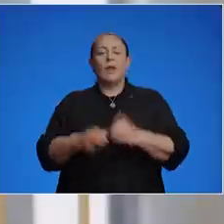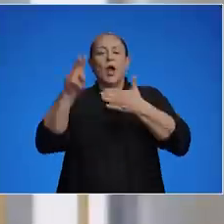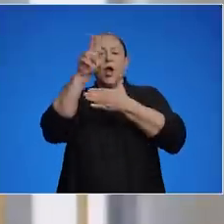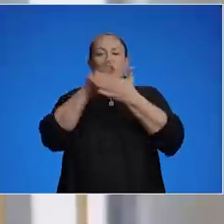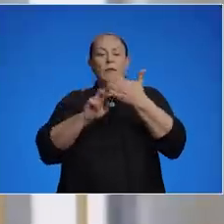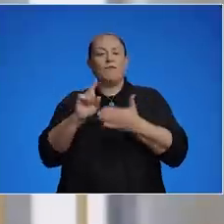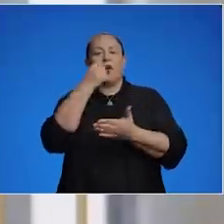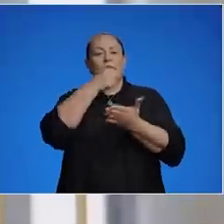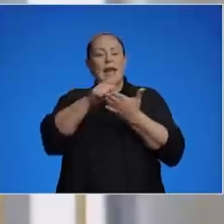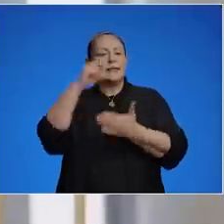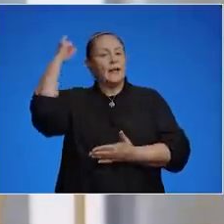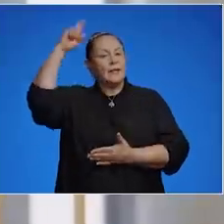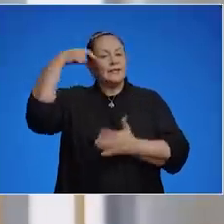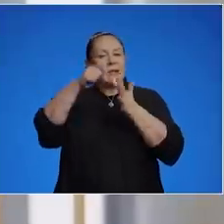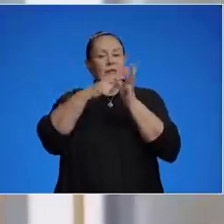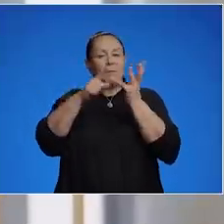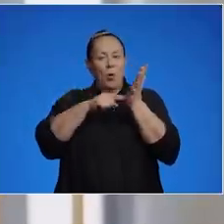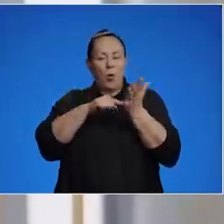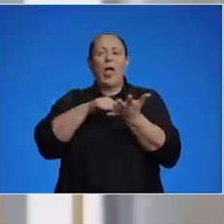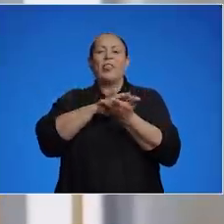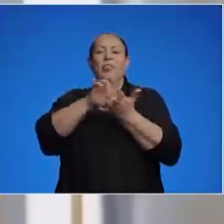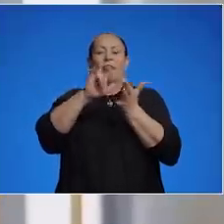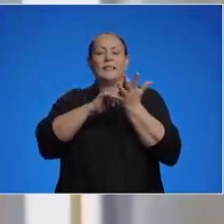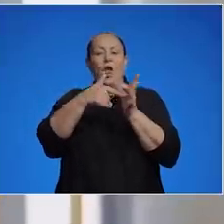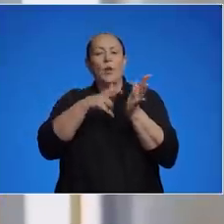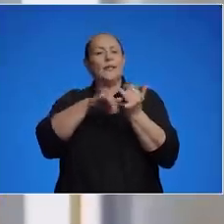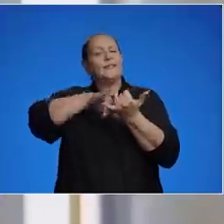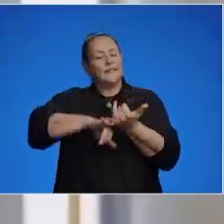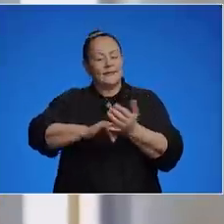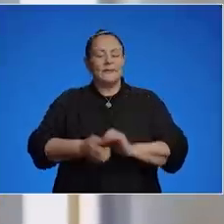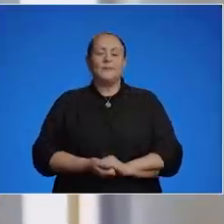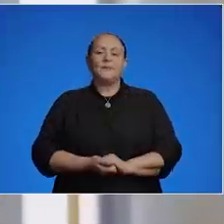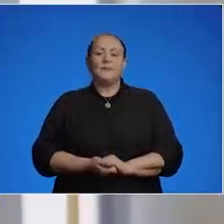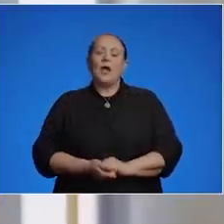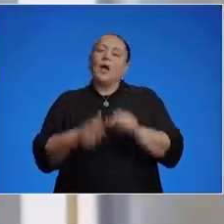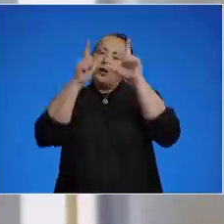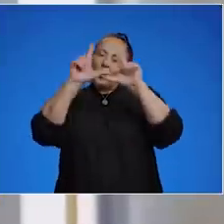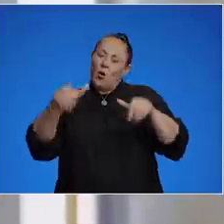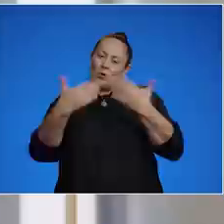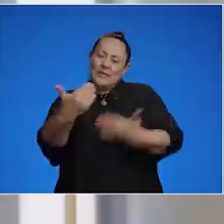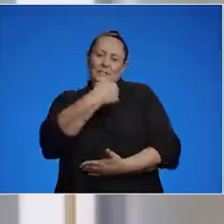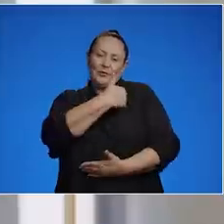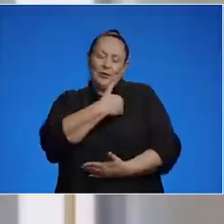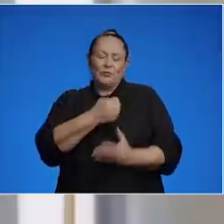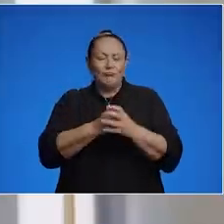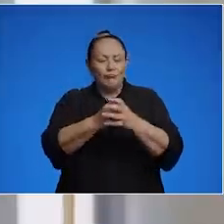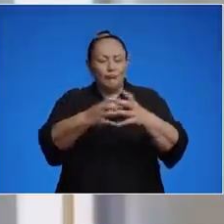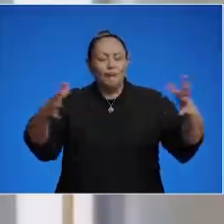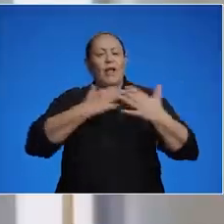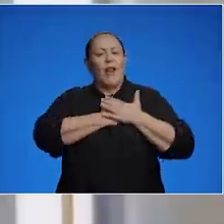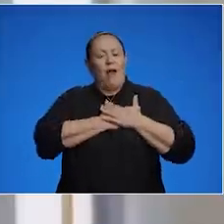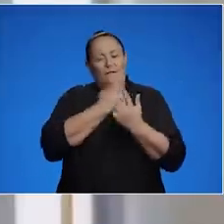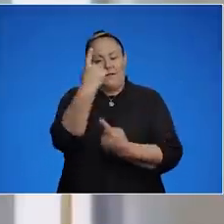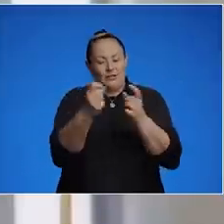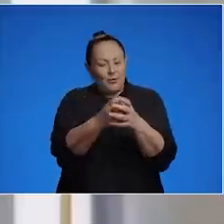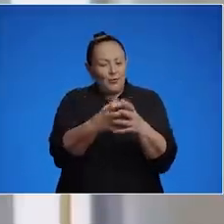A reading from the first letter of St. Paul to the Thessalonians. May the Lord be generous in increasing your love, and make you love one